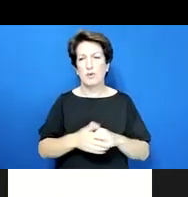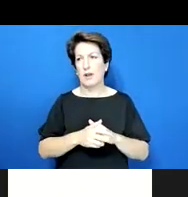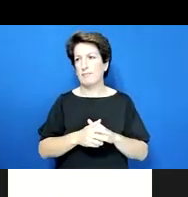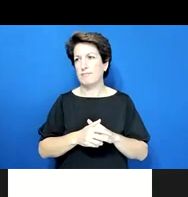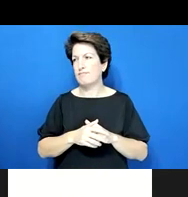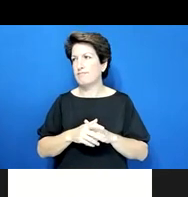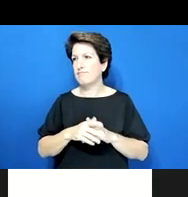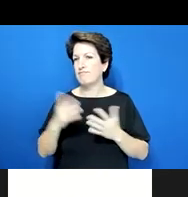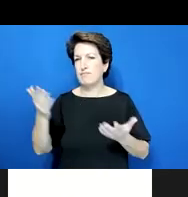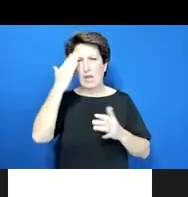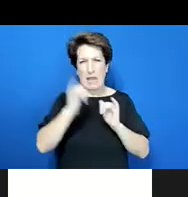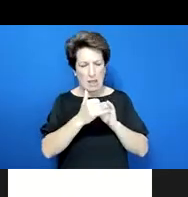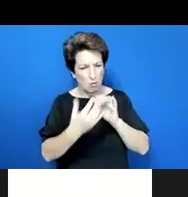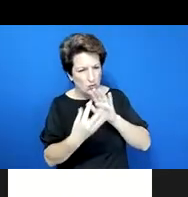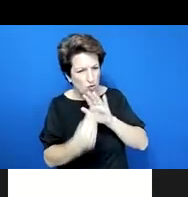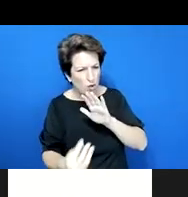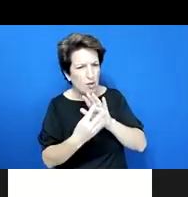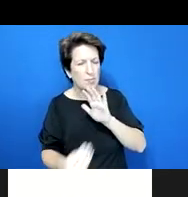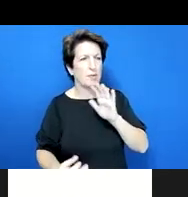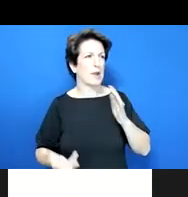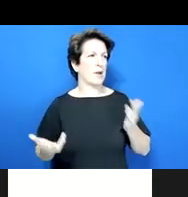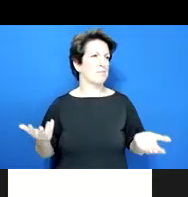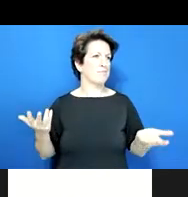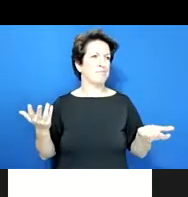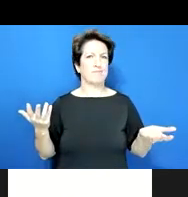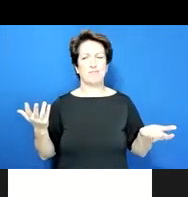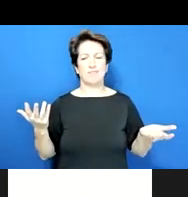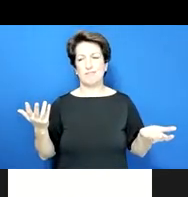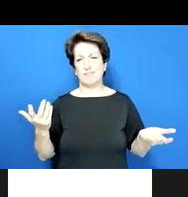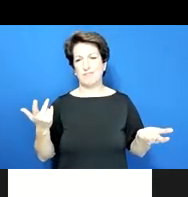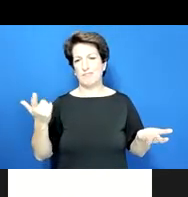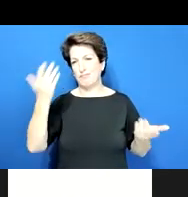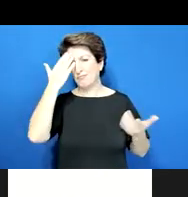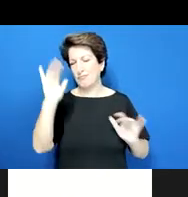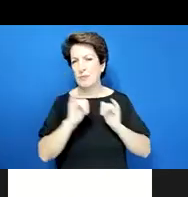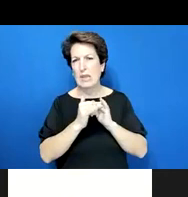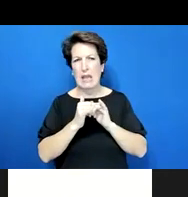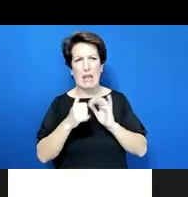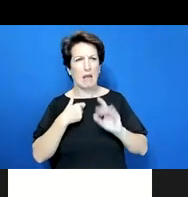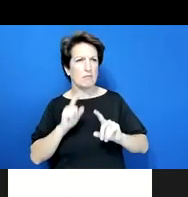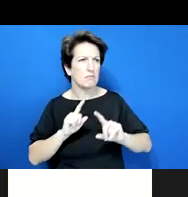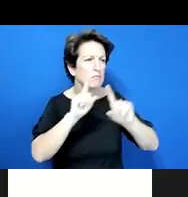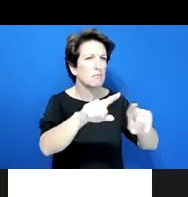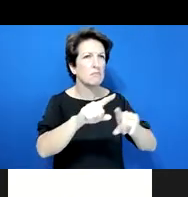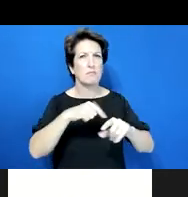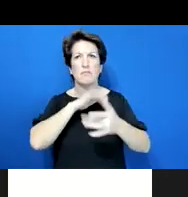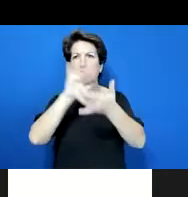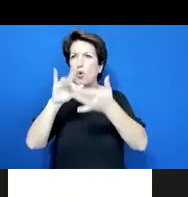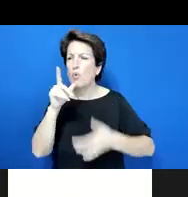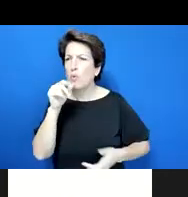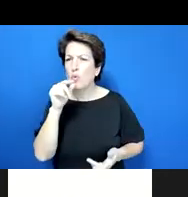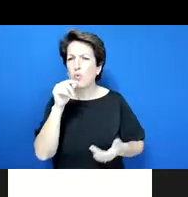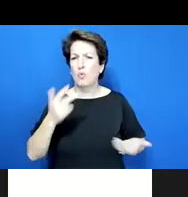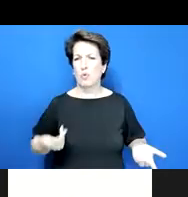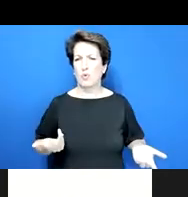about photocopying. They don't know anything about where to go, who to see. There's a lot